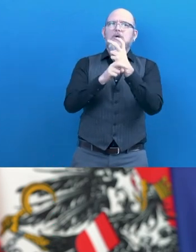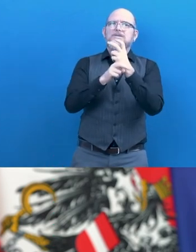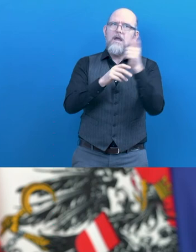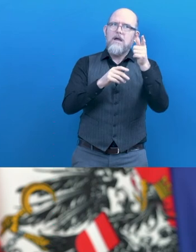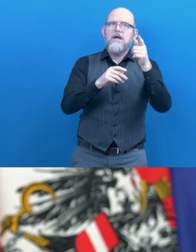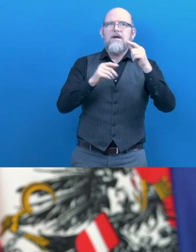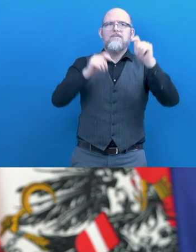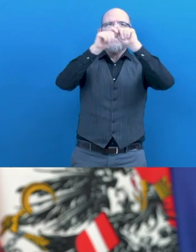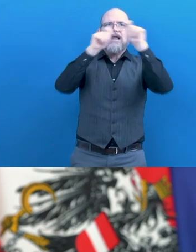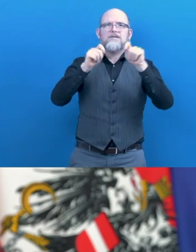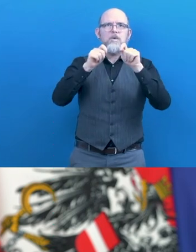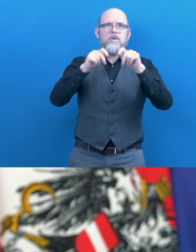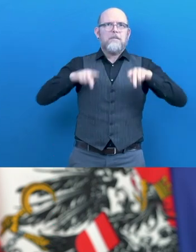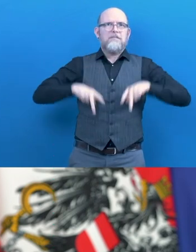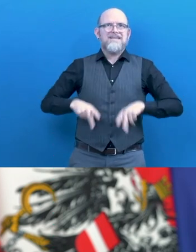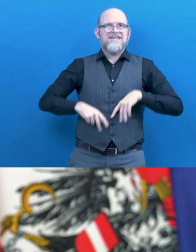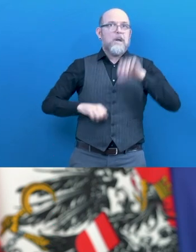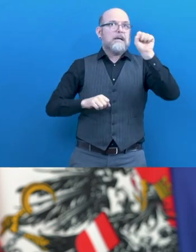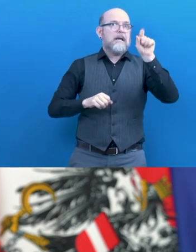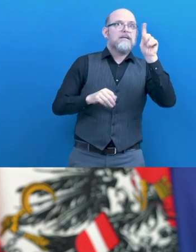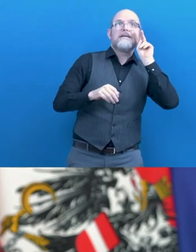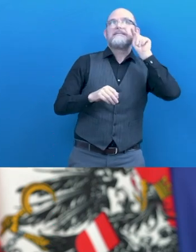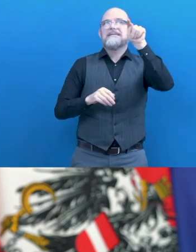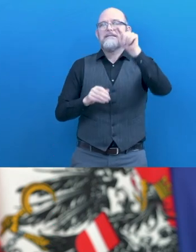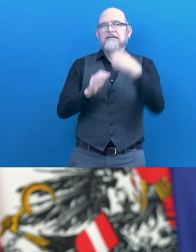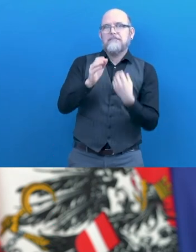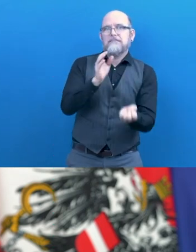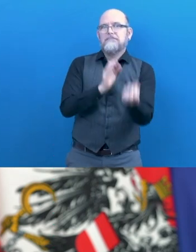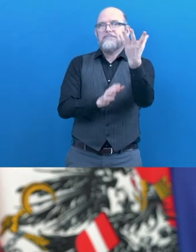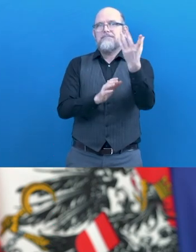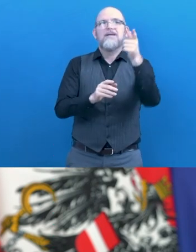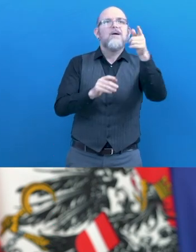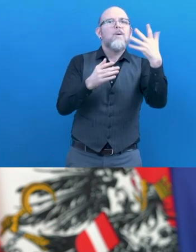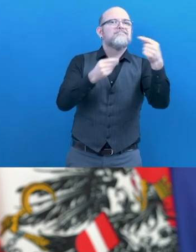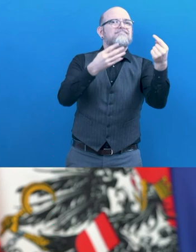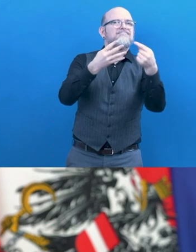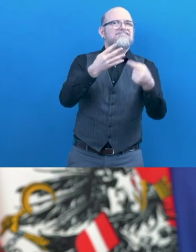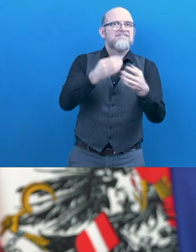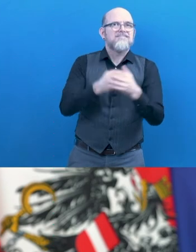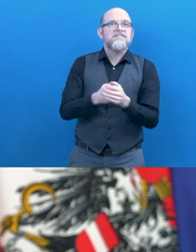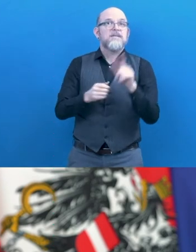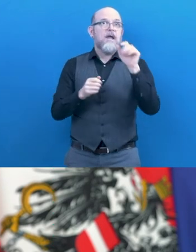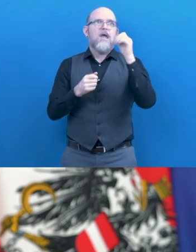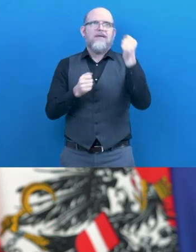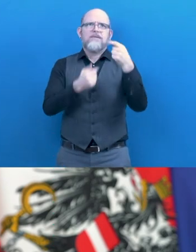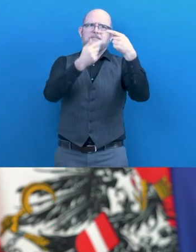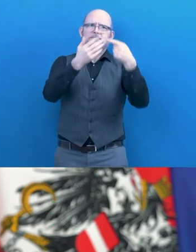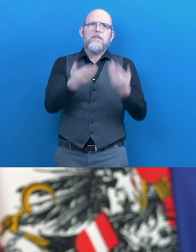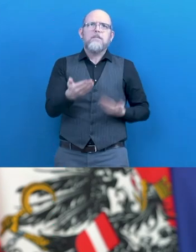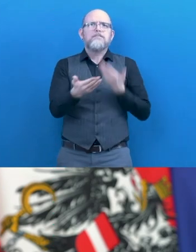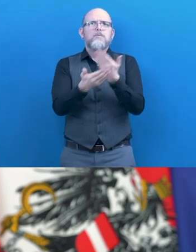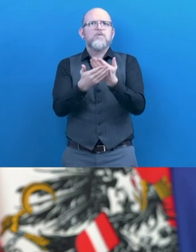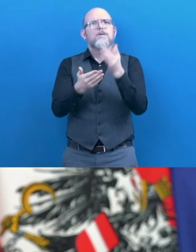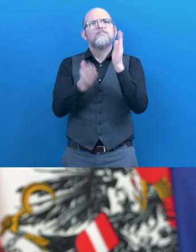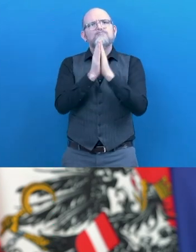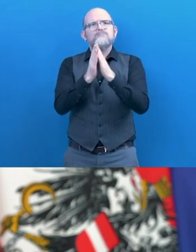Social Affairs, Health, Care, and Consumer Protection. This evaluation contains recommendations for the next plan